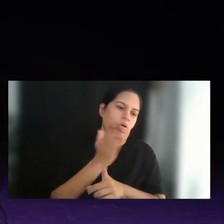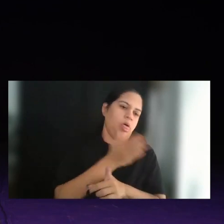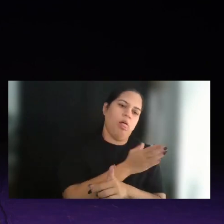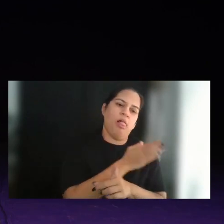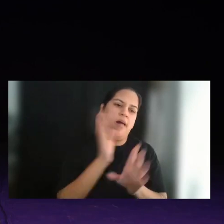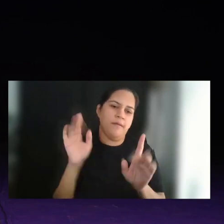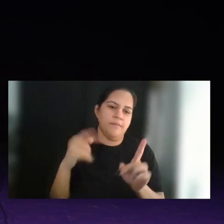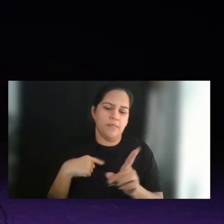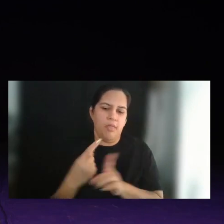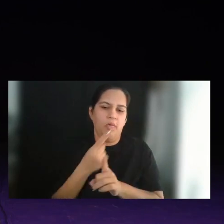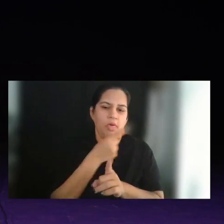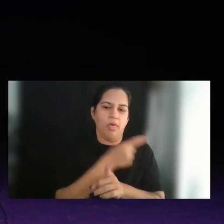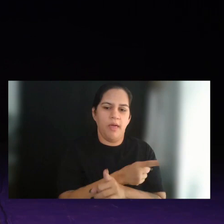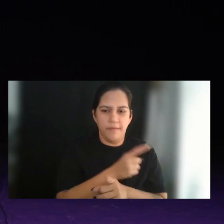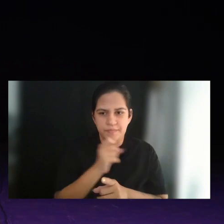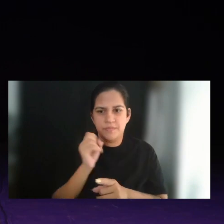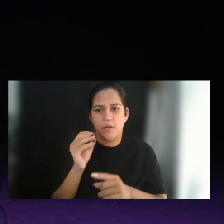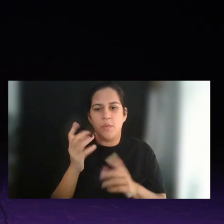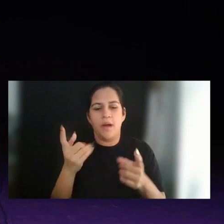That's what happens when you release.